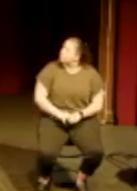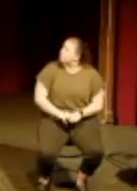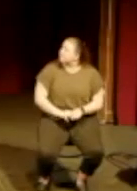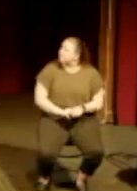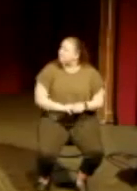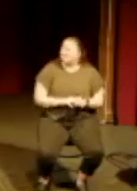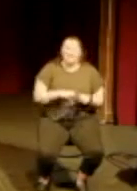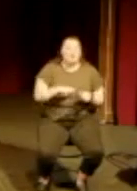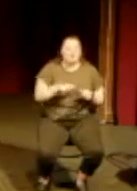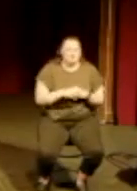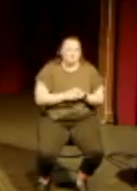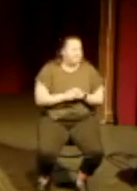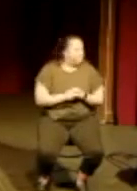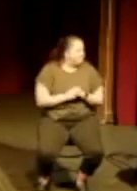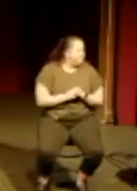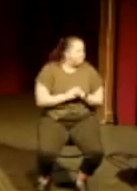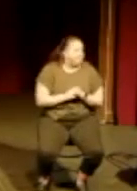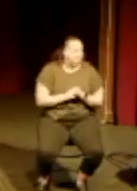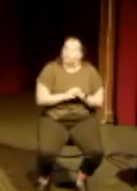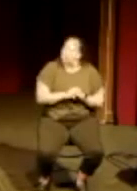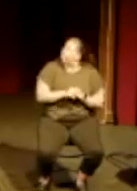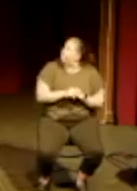space.